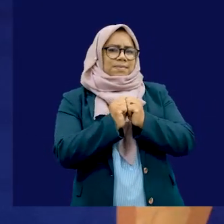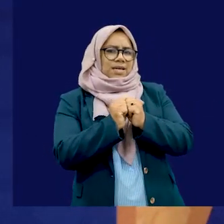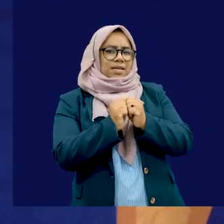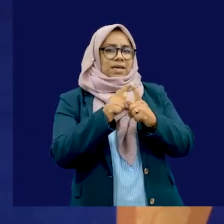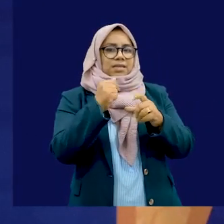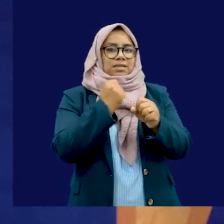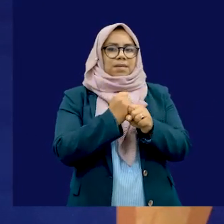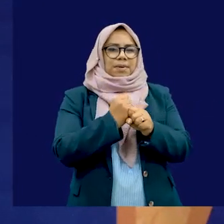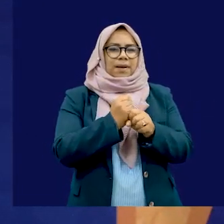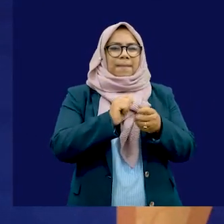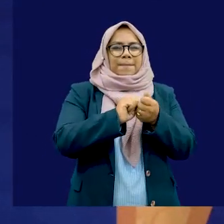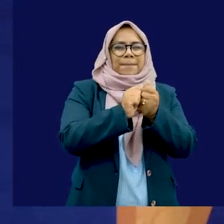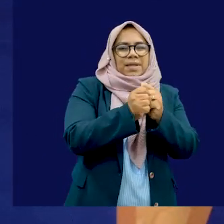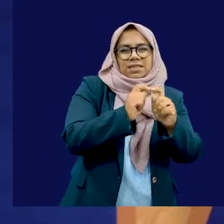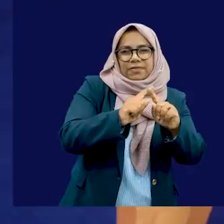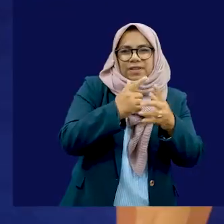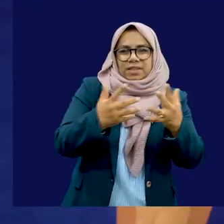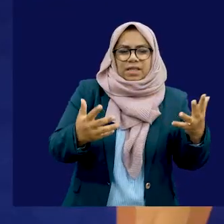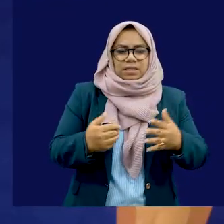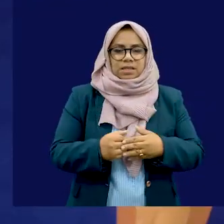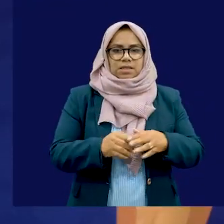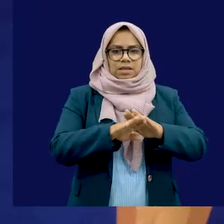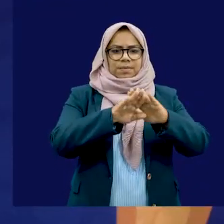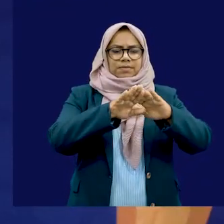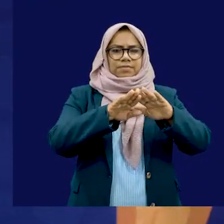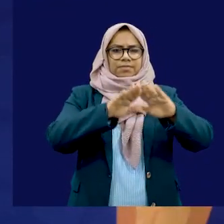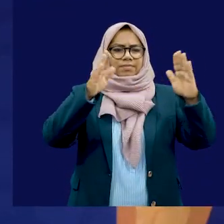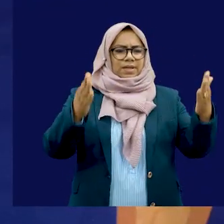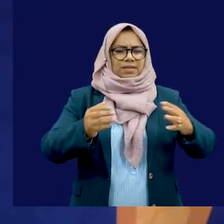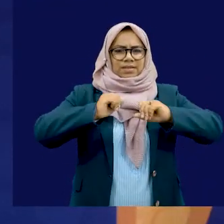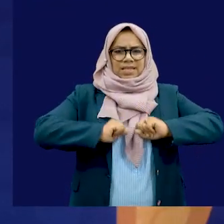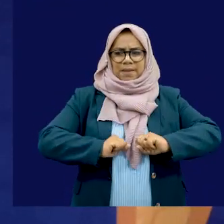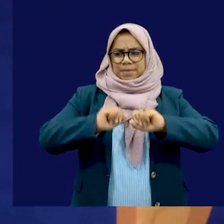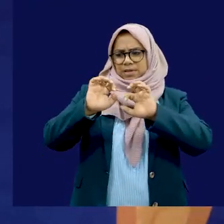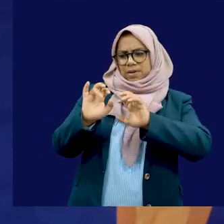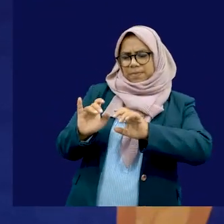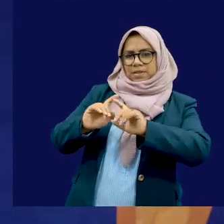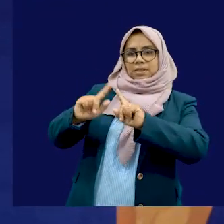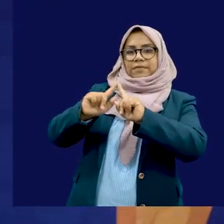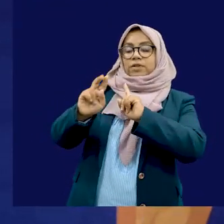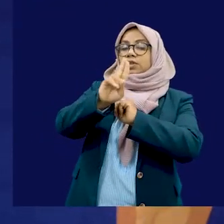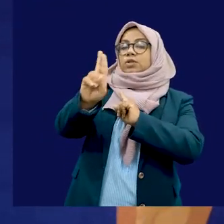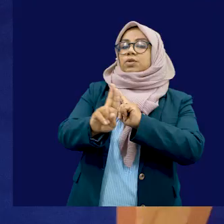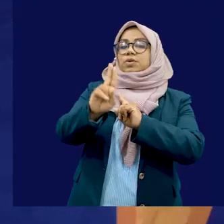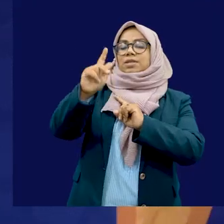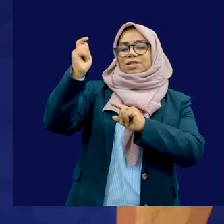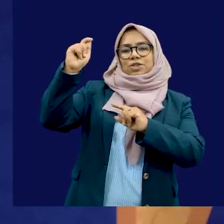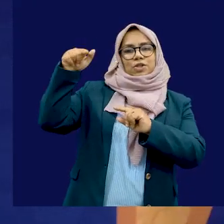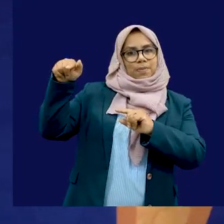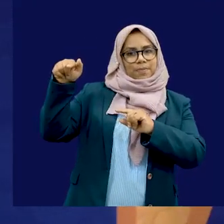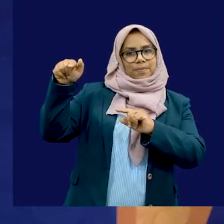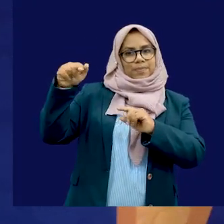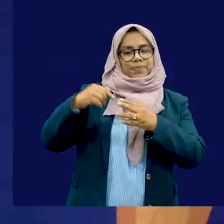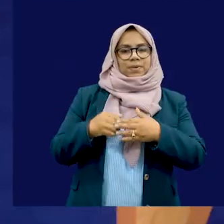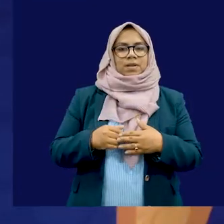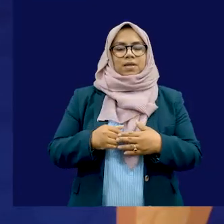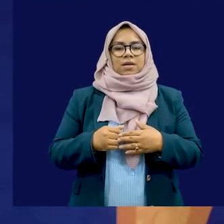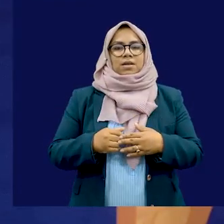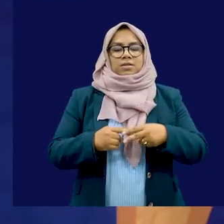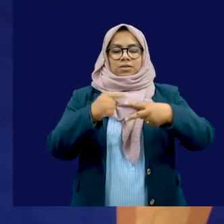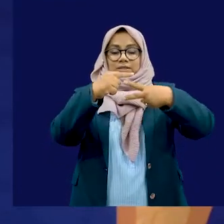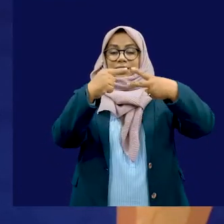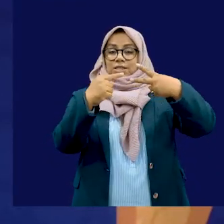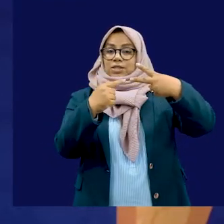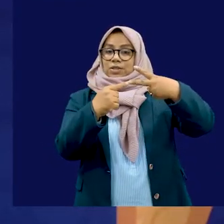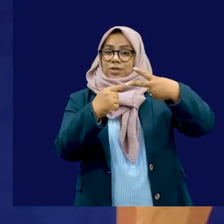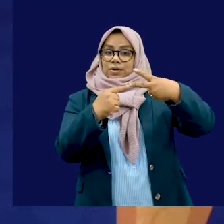as manufacturing equipment, cars, furniture, cameras, and computers that are used in the shop. The first of these